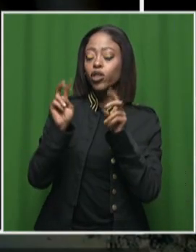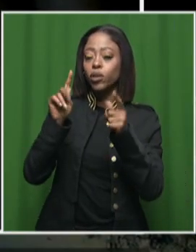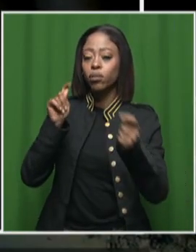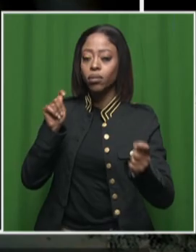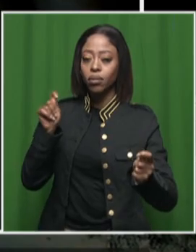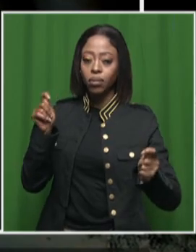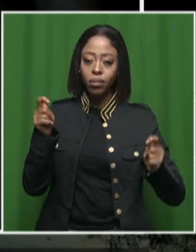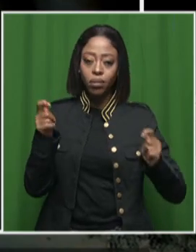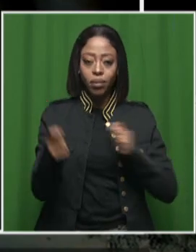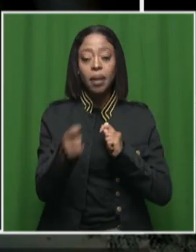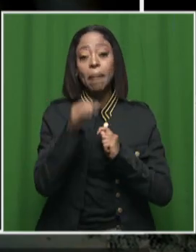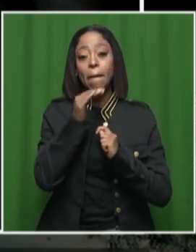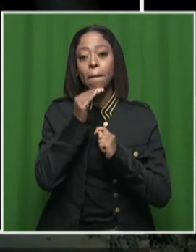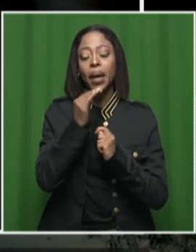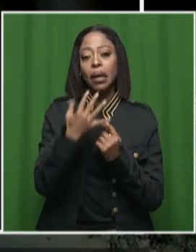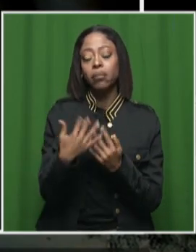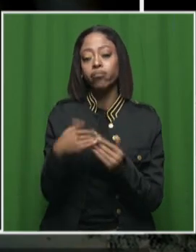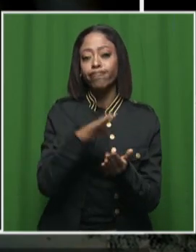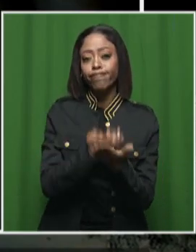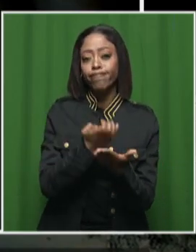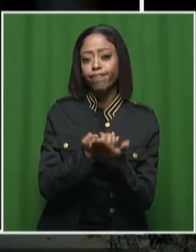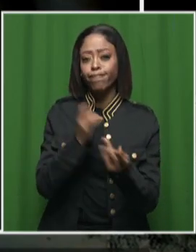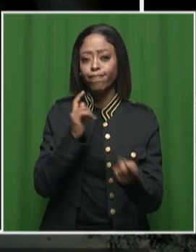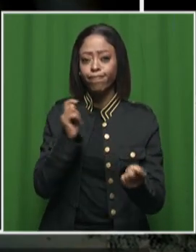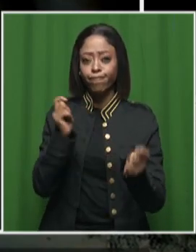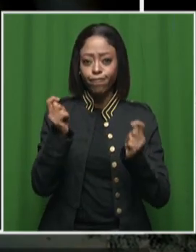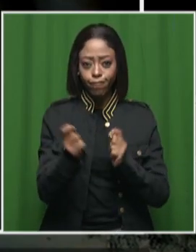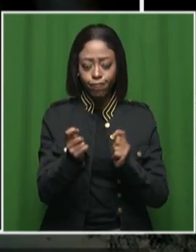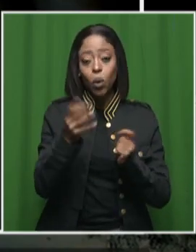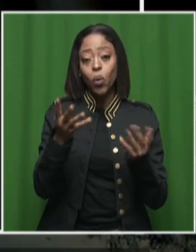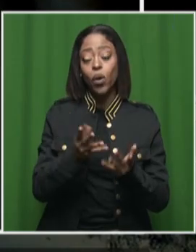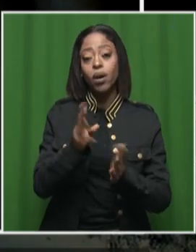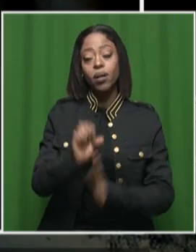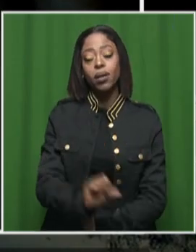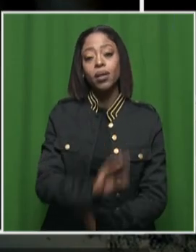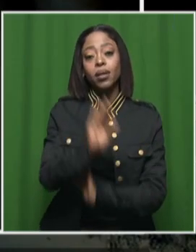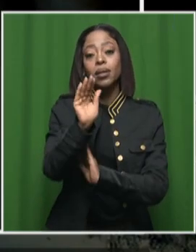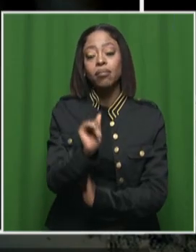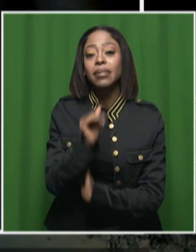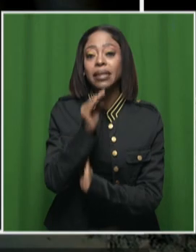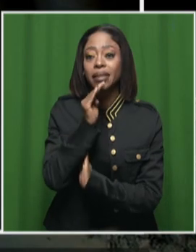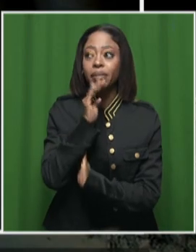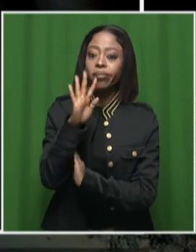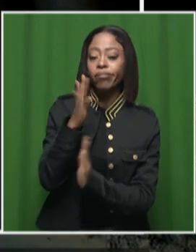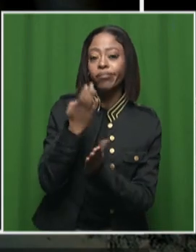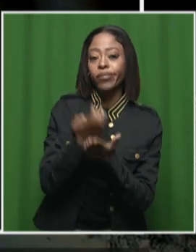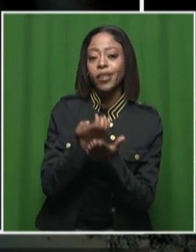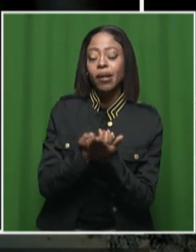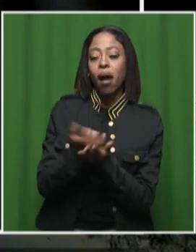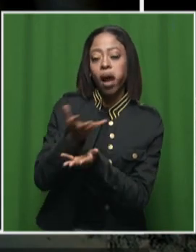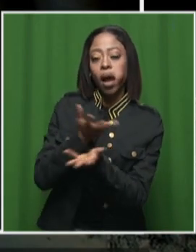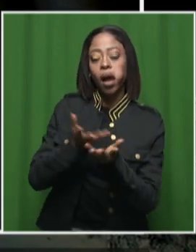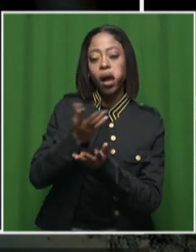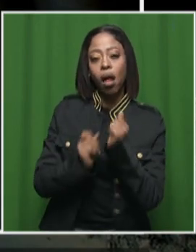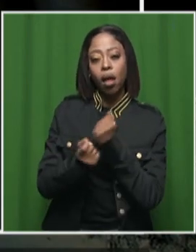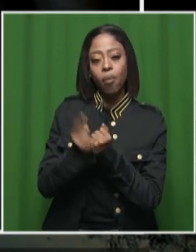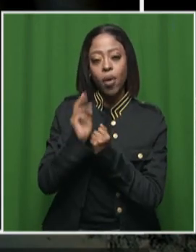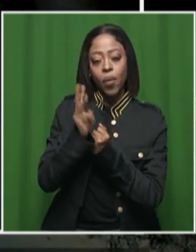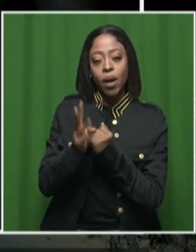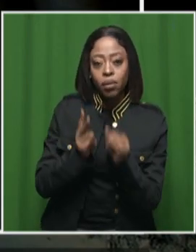transformation. And so we're looking at economic transformation in South Africa. So there will be an economic conversation. We're looking